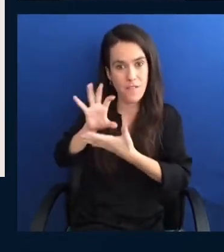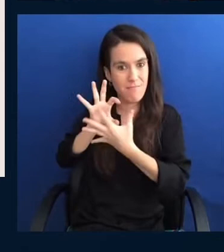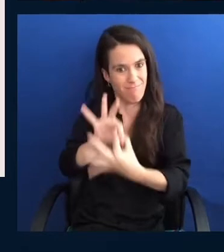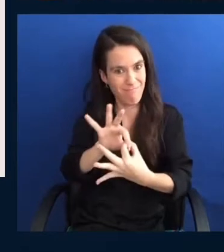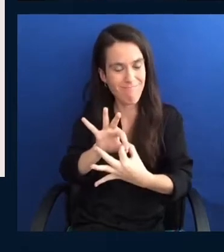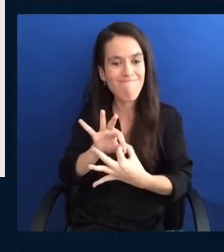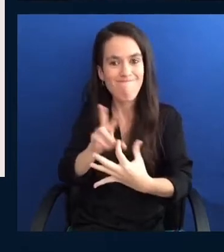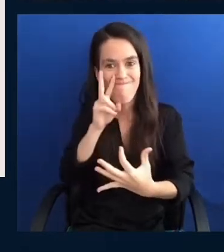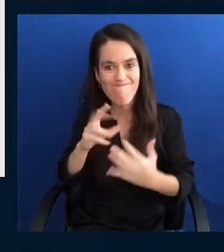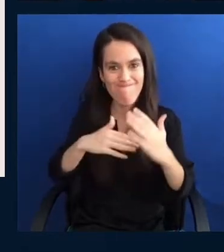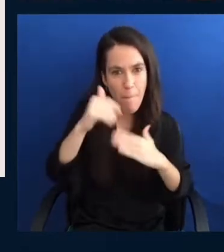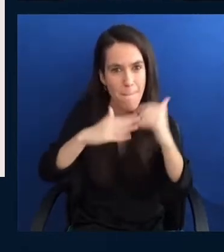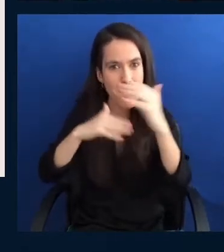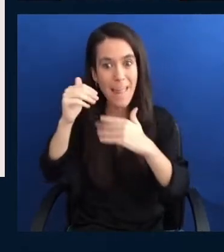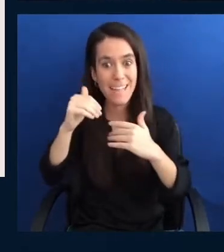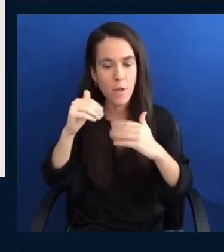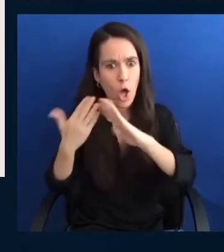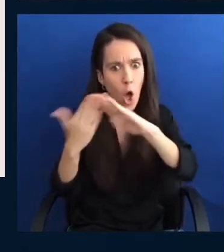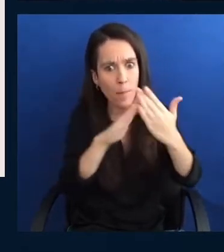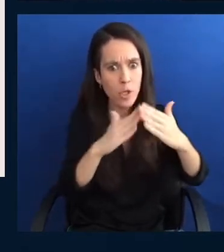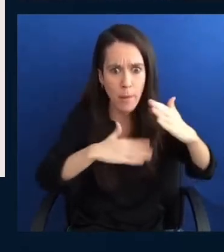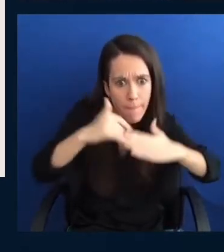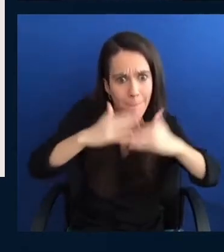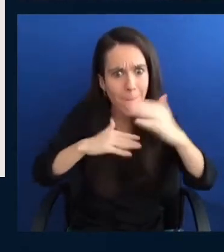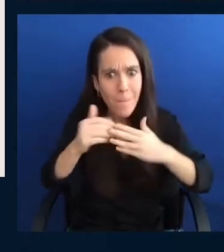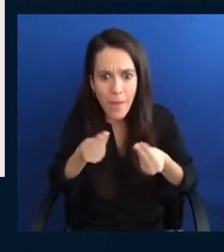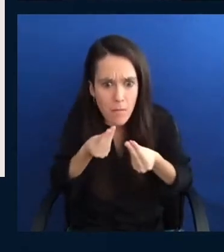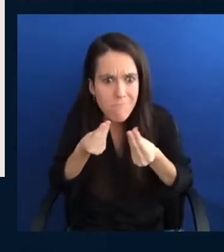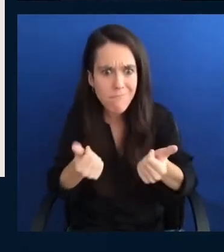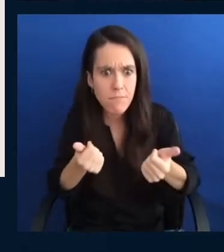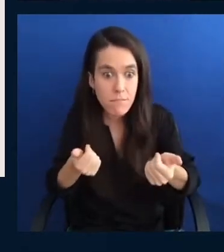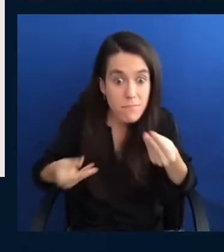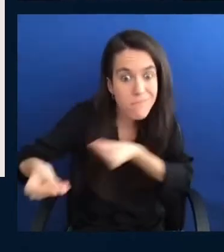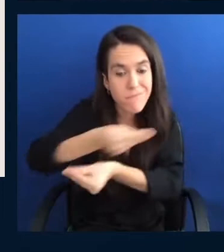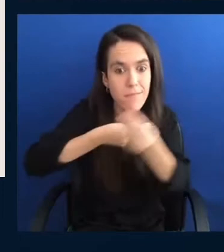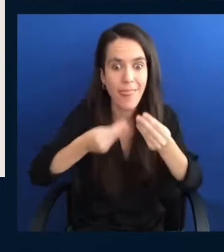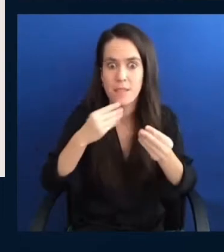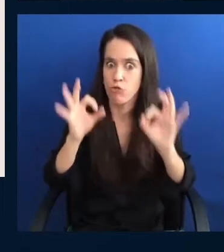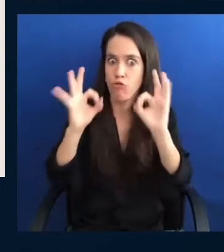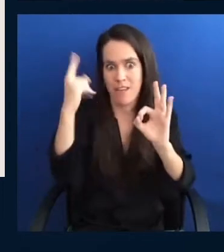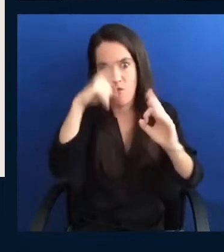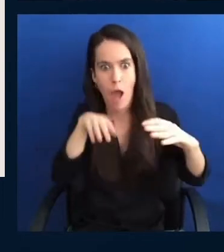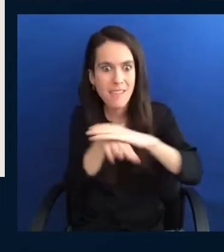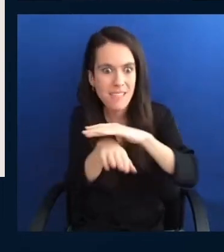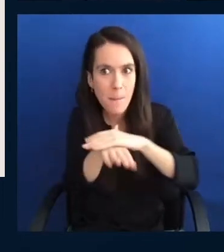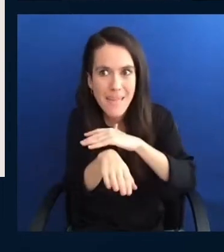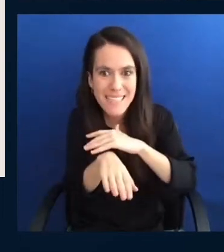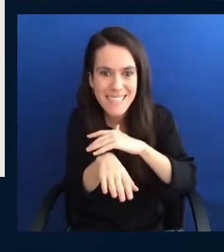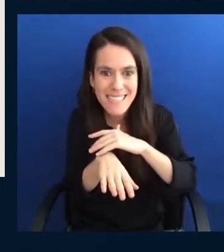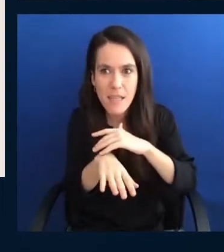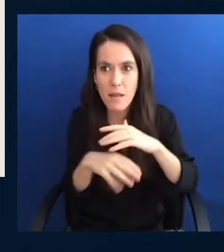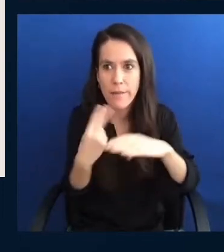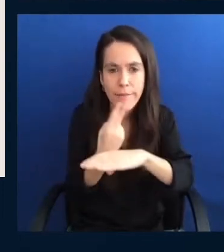We built, or the community built stuff to facilitate that. And that's just so great for accessibility. It gives us lots